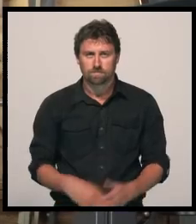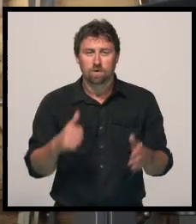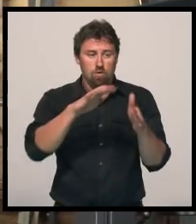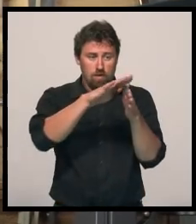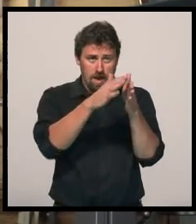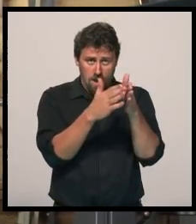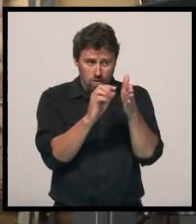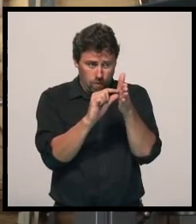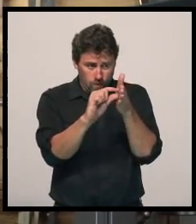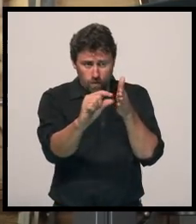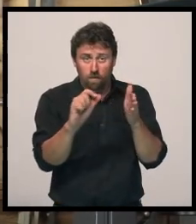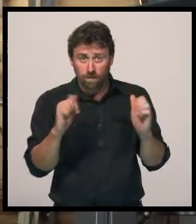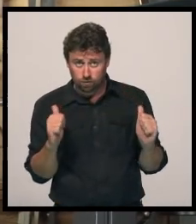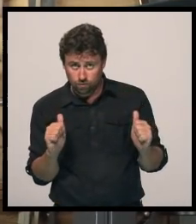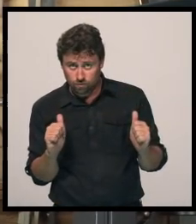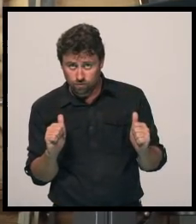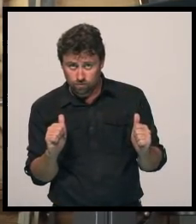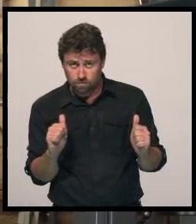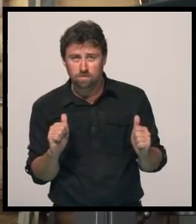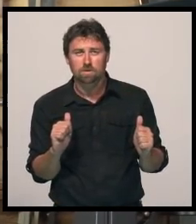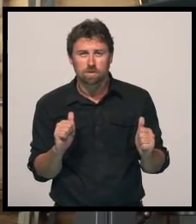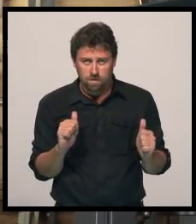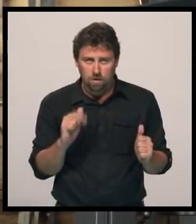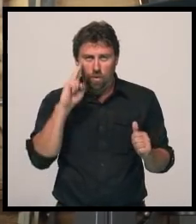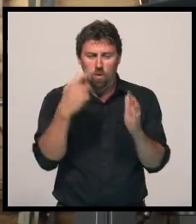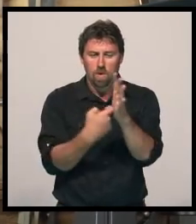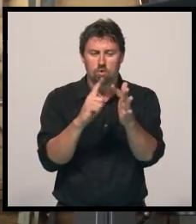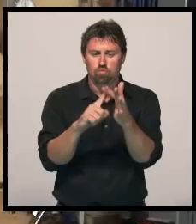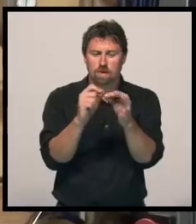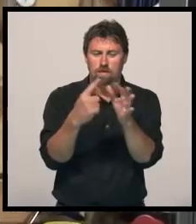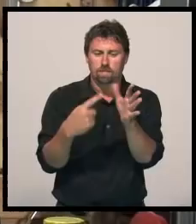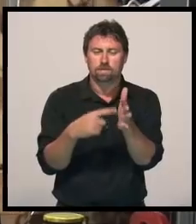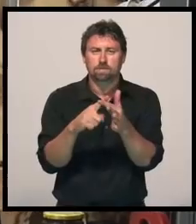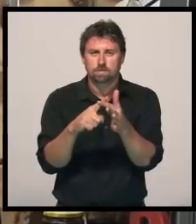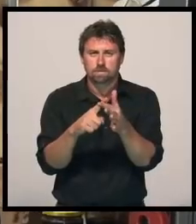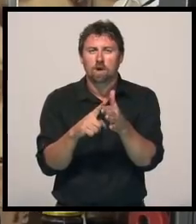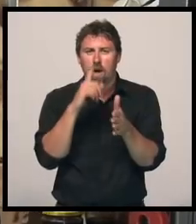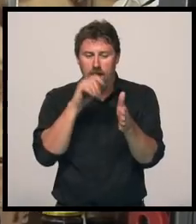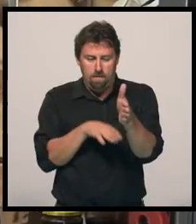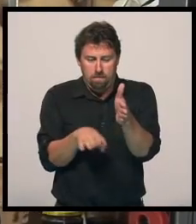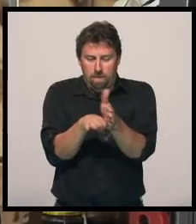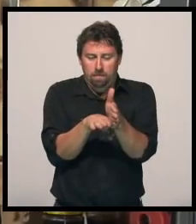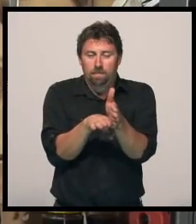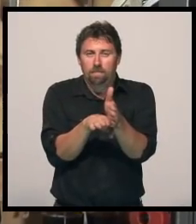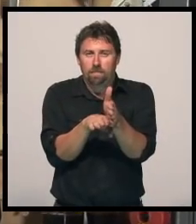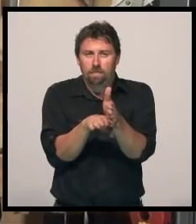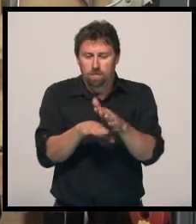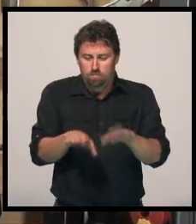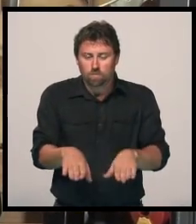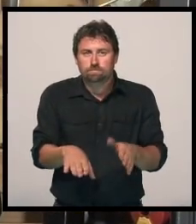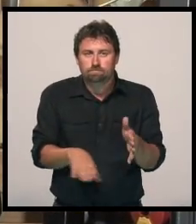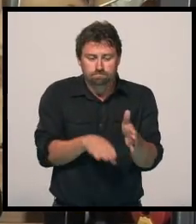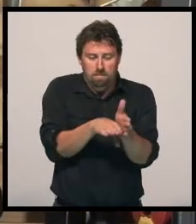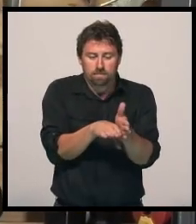Now, we've got the round over done and the slot's cut. What we have to do now is do a rebate so we can put our recessed bottom into it.